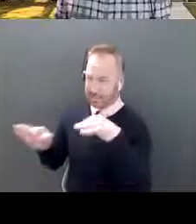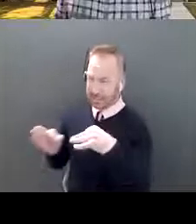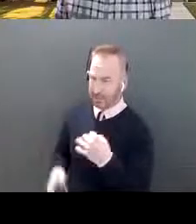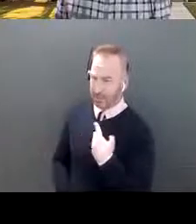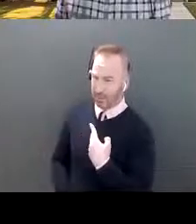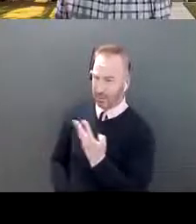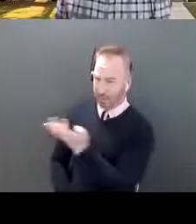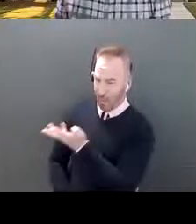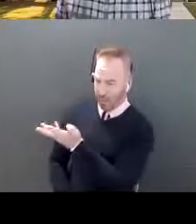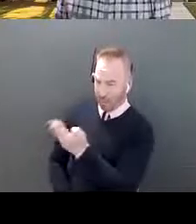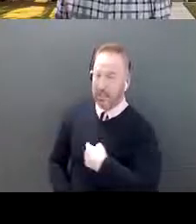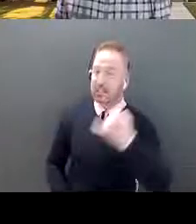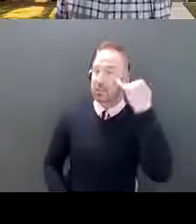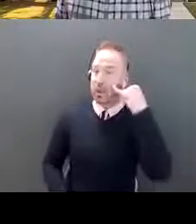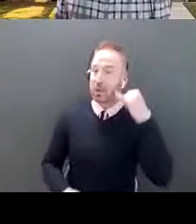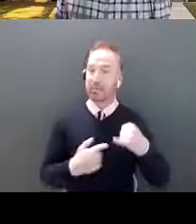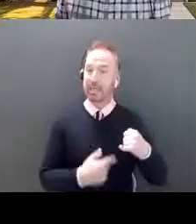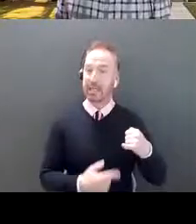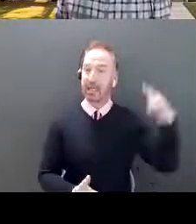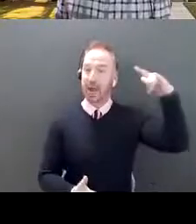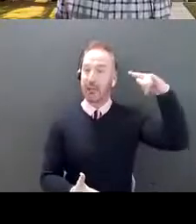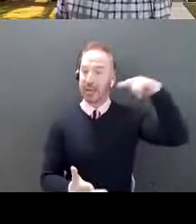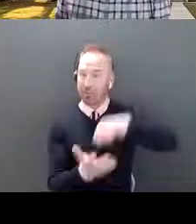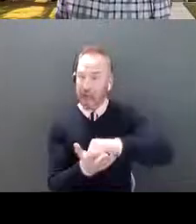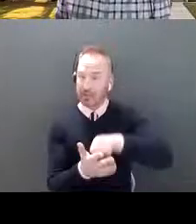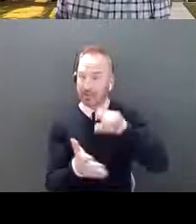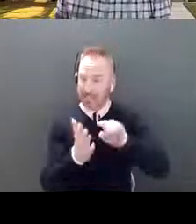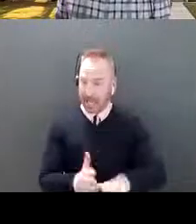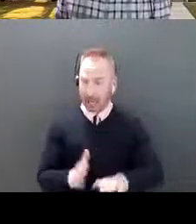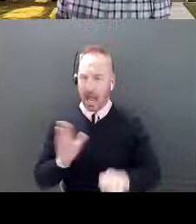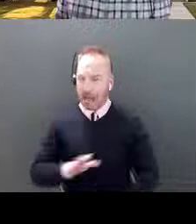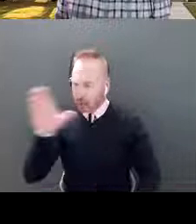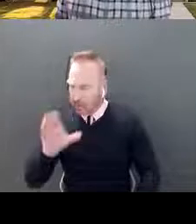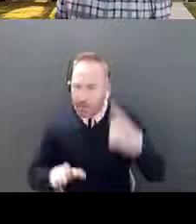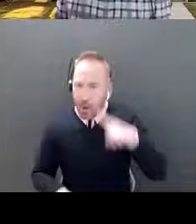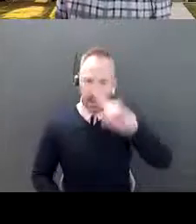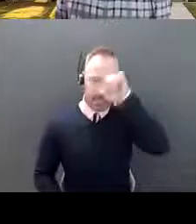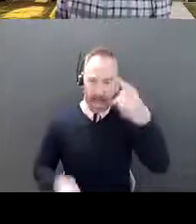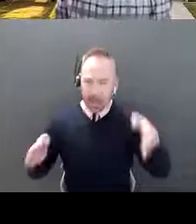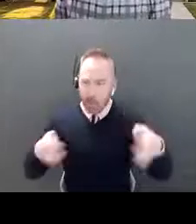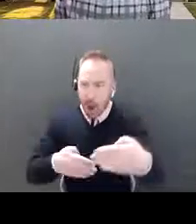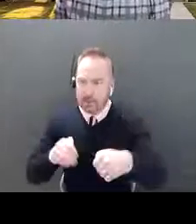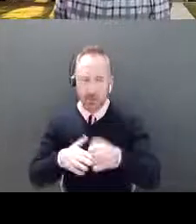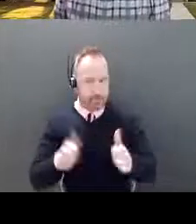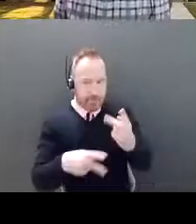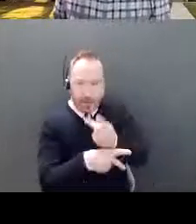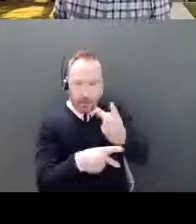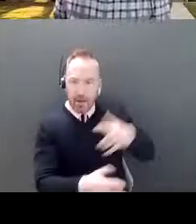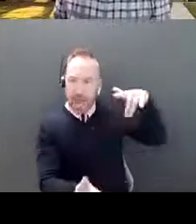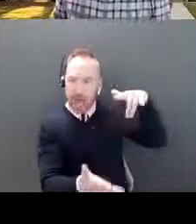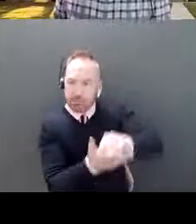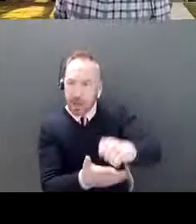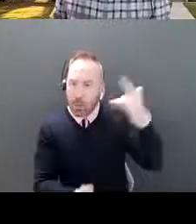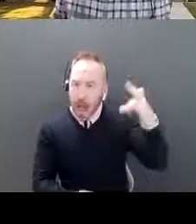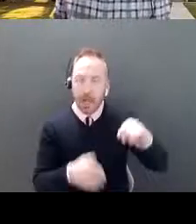airplane crash investigator. That I'm looking for the black box. I'm looking to understand what happened. Was it weather? Was it the nature